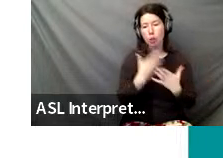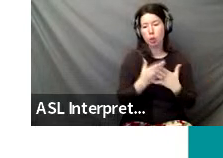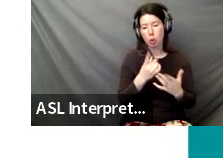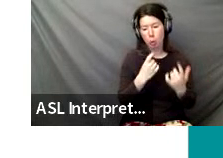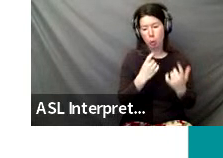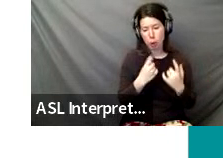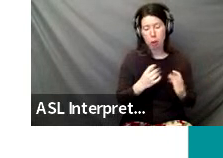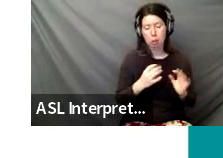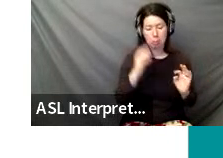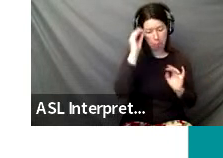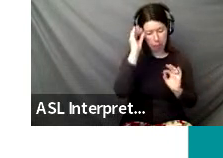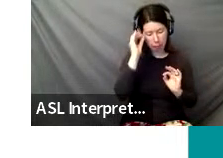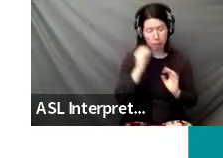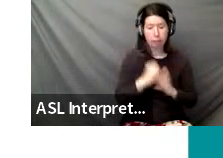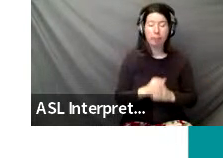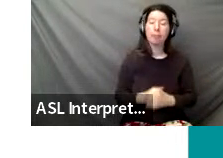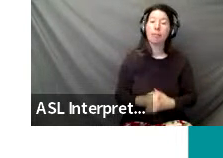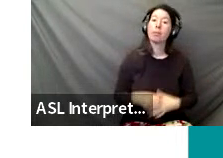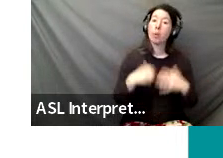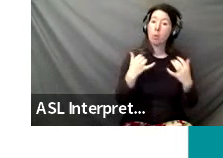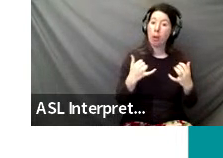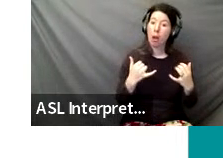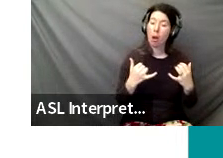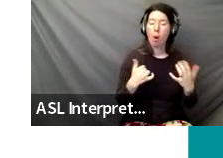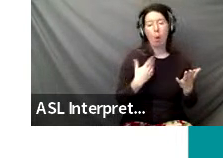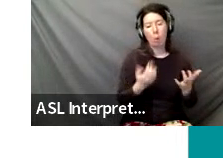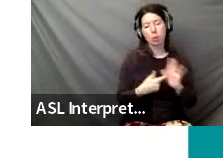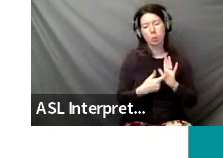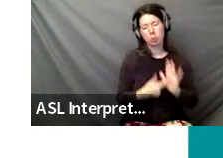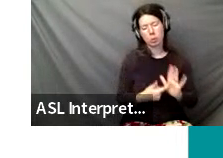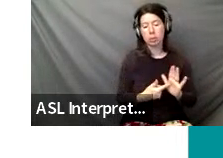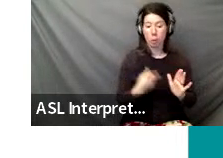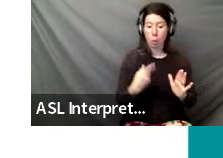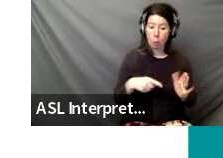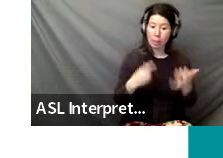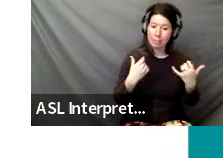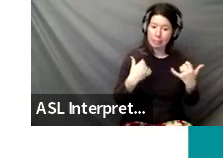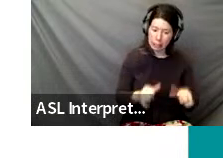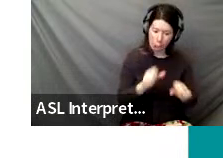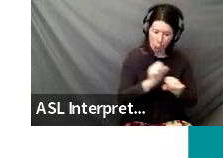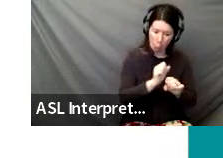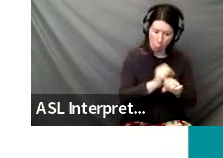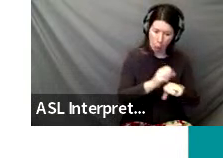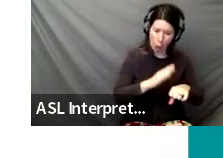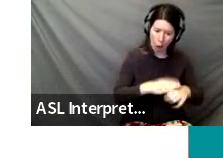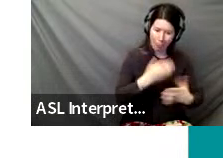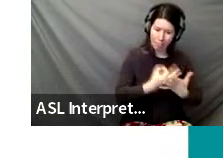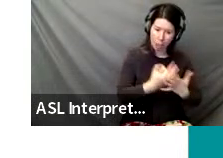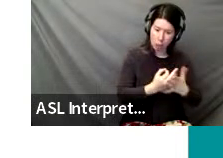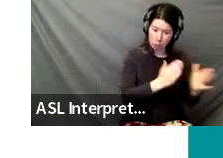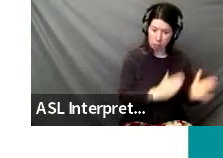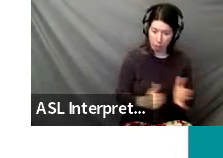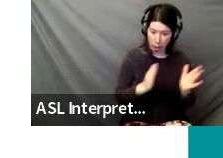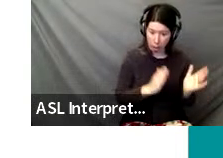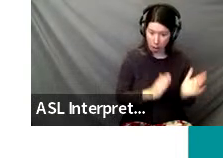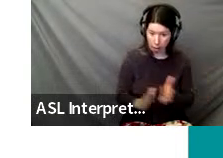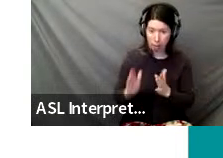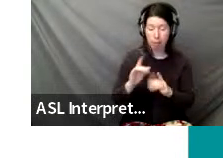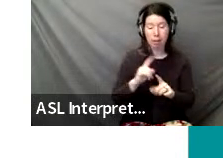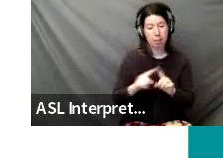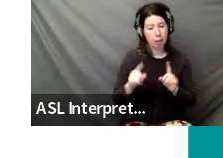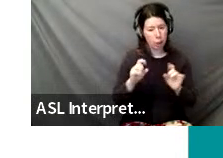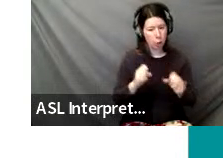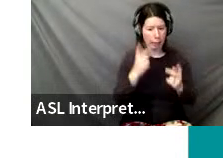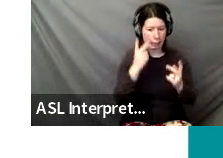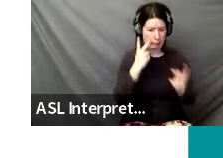to be able to show, we're still working on our finance plan. But based on kind of where we're at